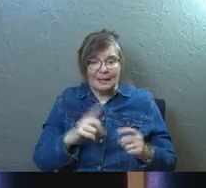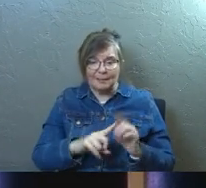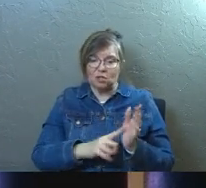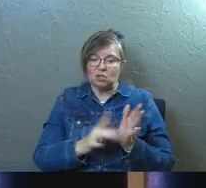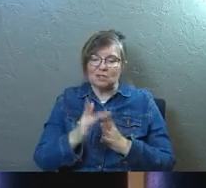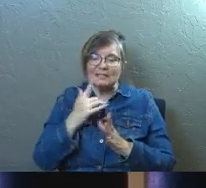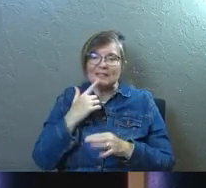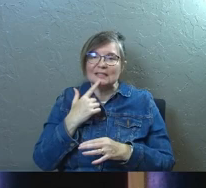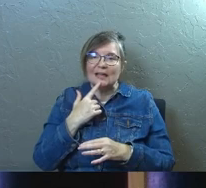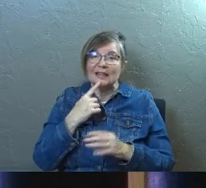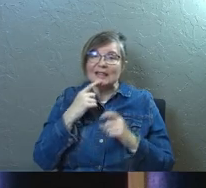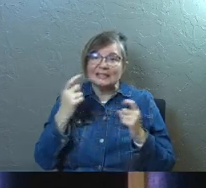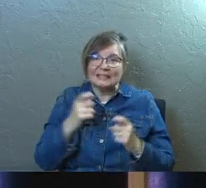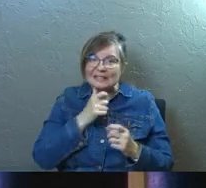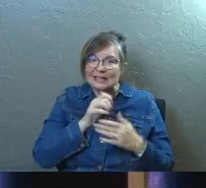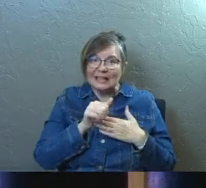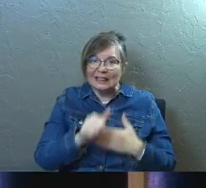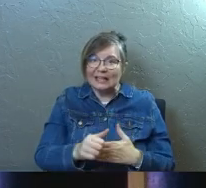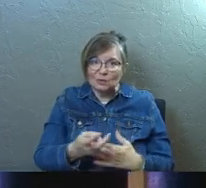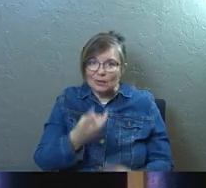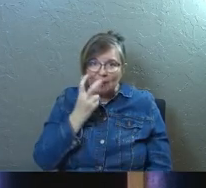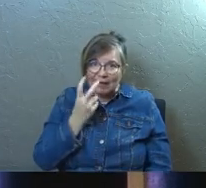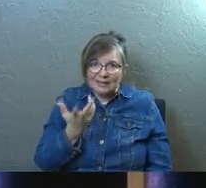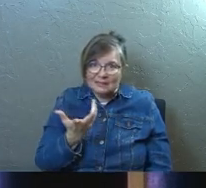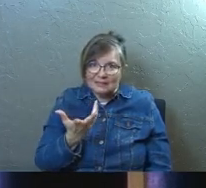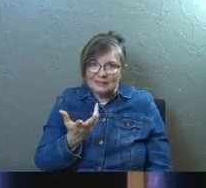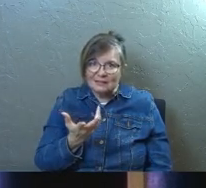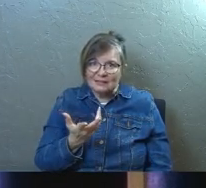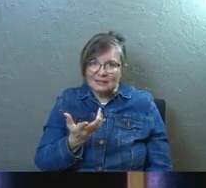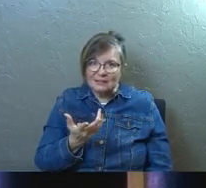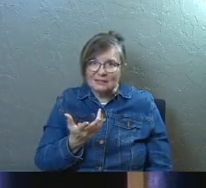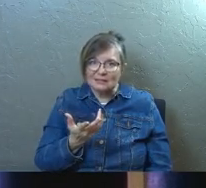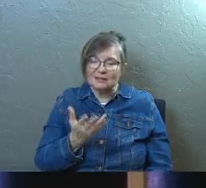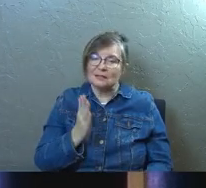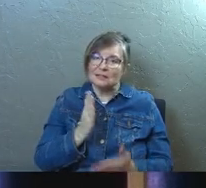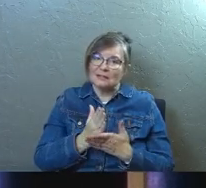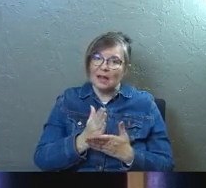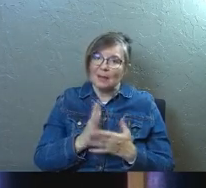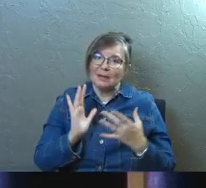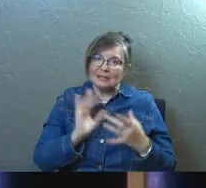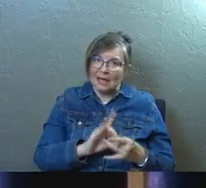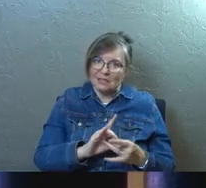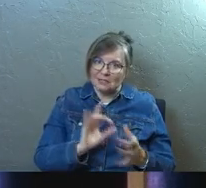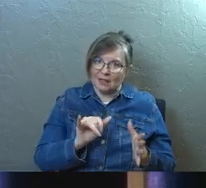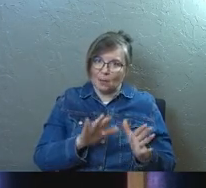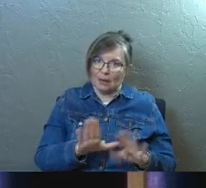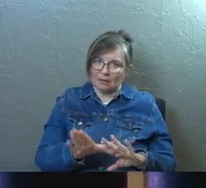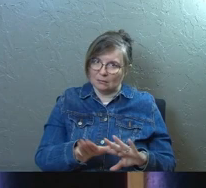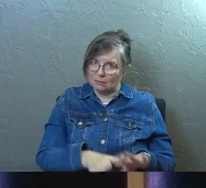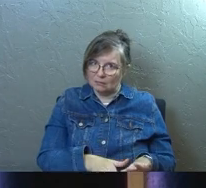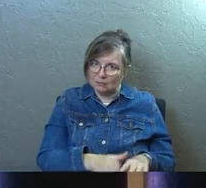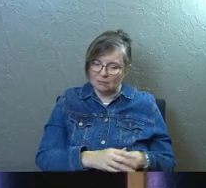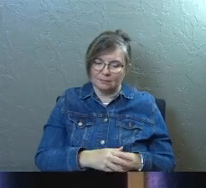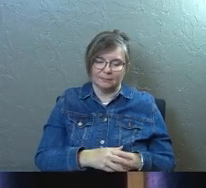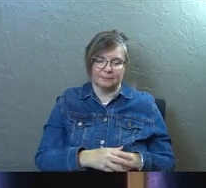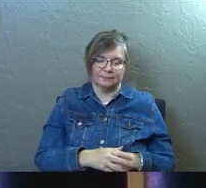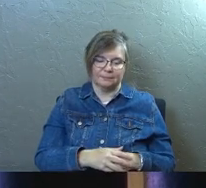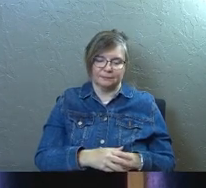but Jesus is saying the sin did not lead to his blindness. Stop attaching like that.